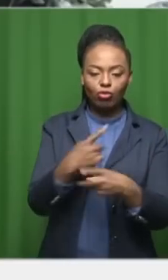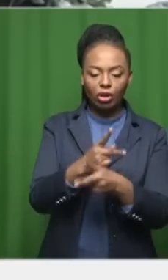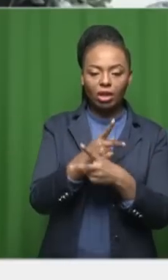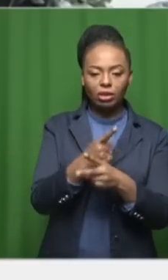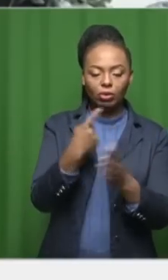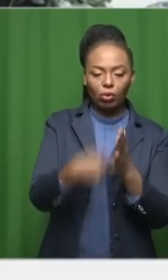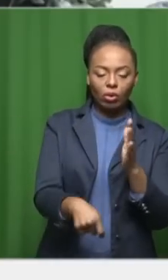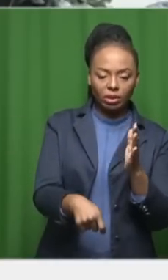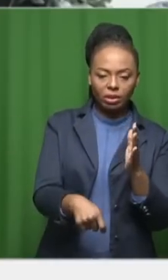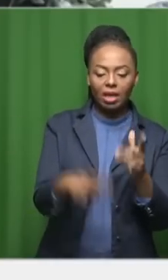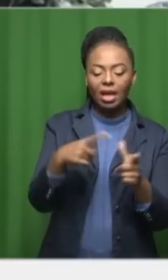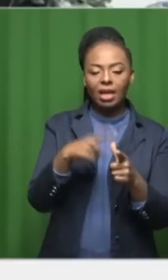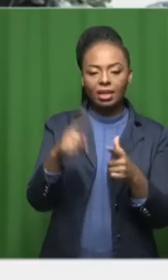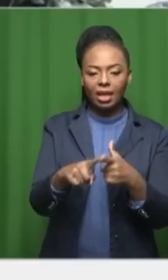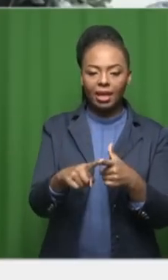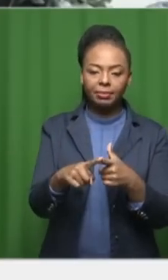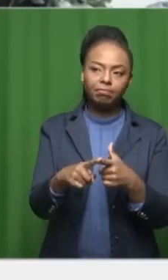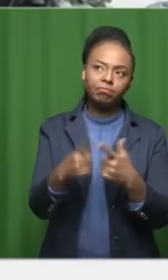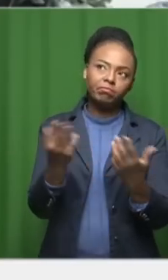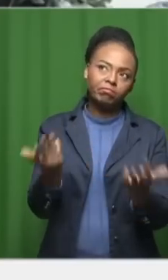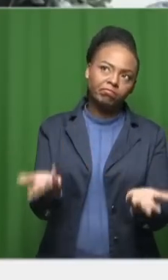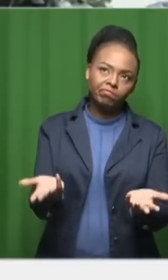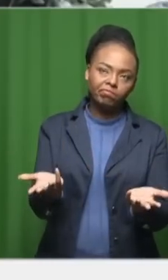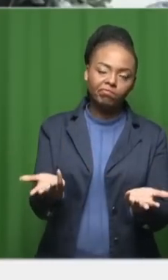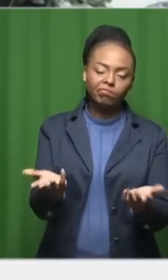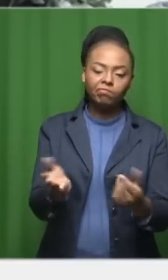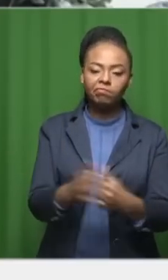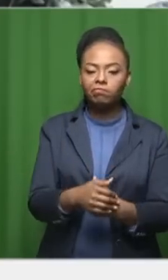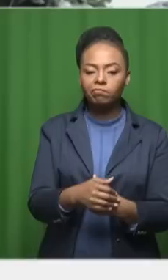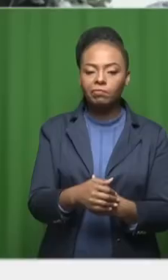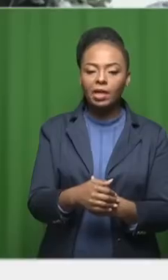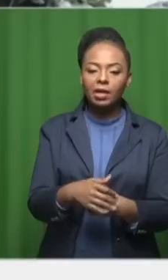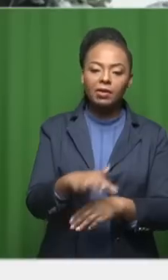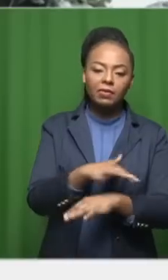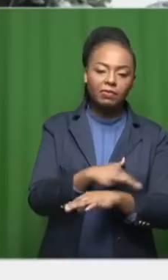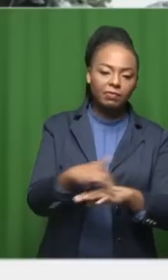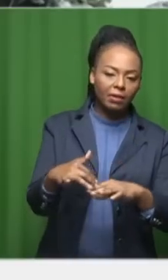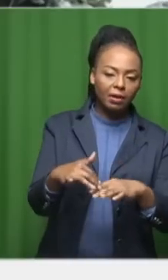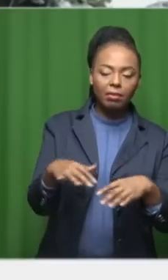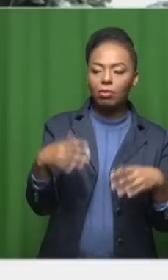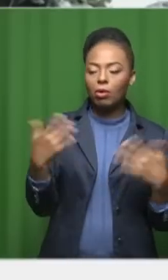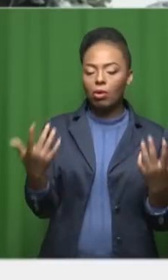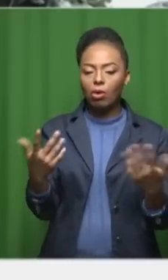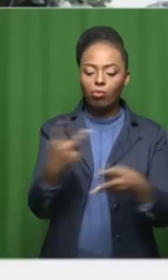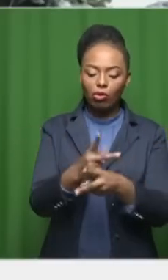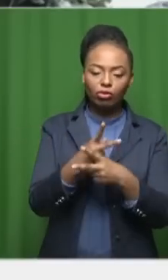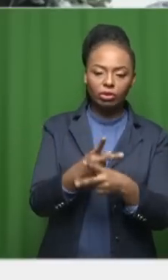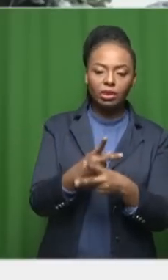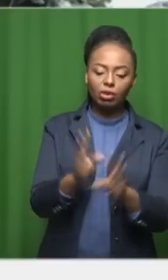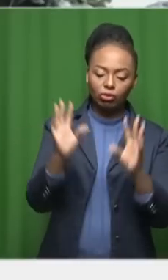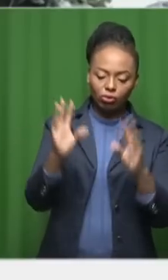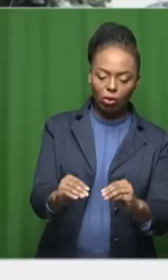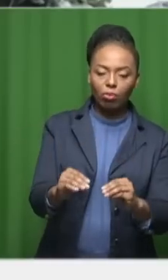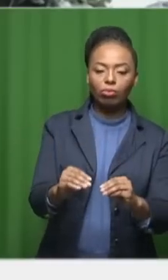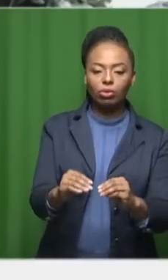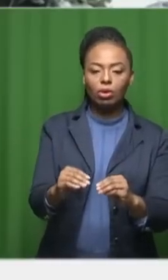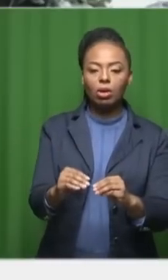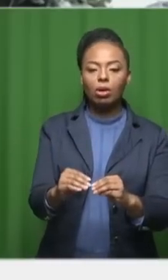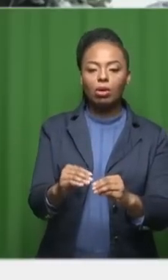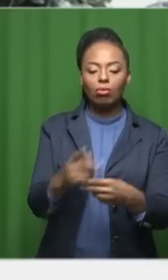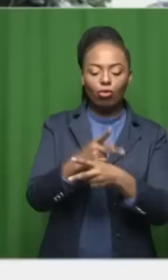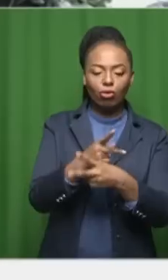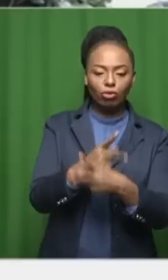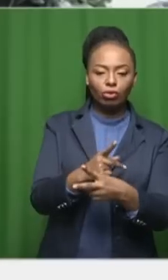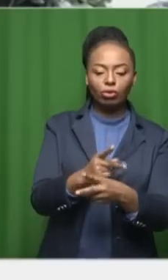product, then a firm or a producer would simply stop producing that. So